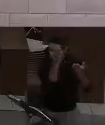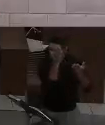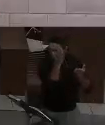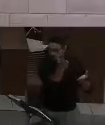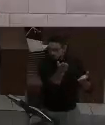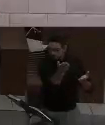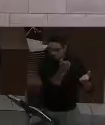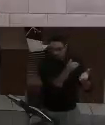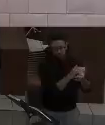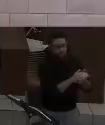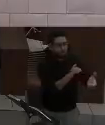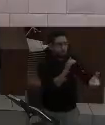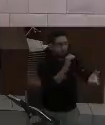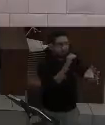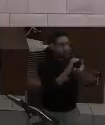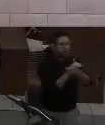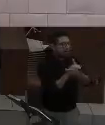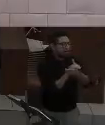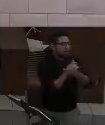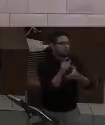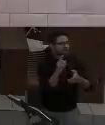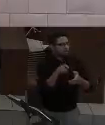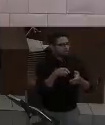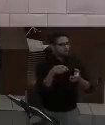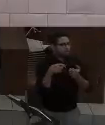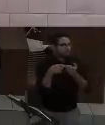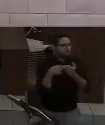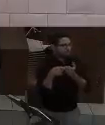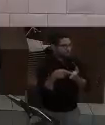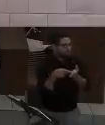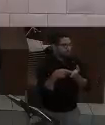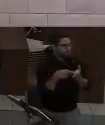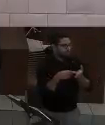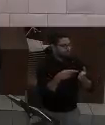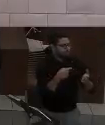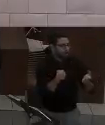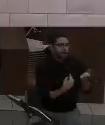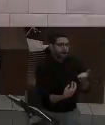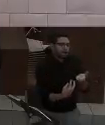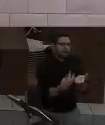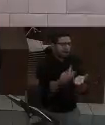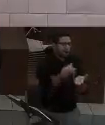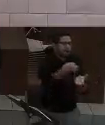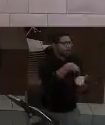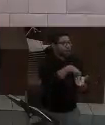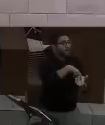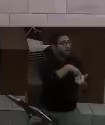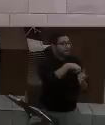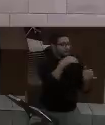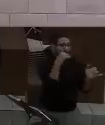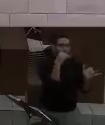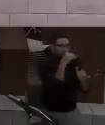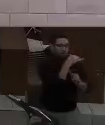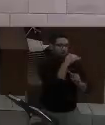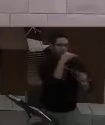all praise is due, I stand in awe of you.